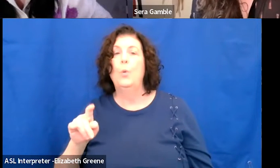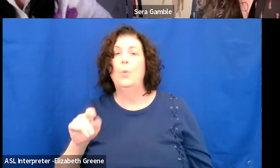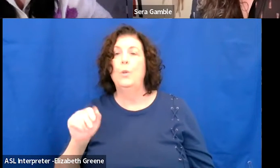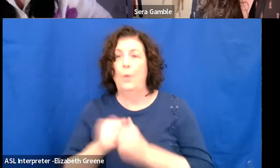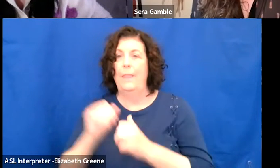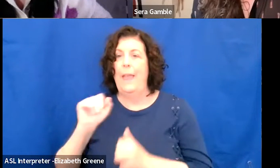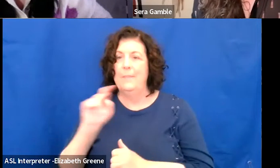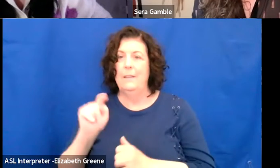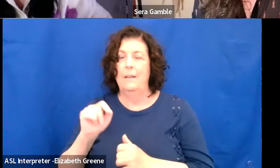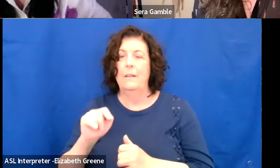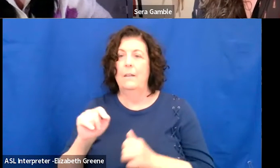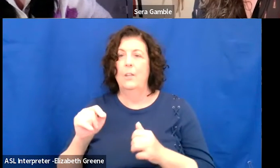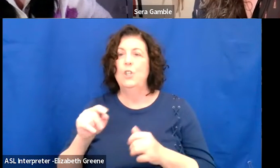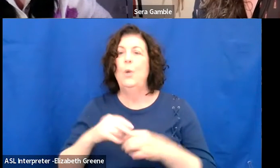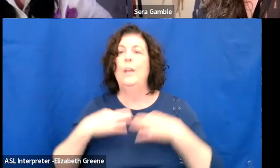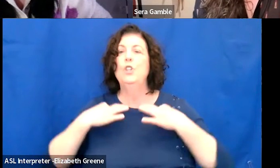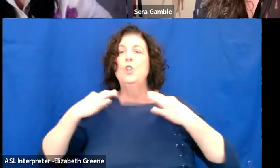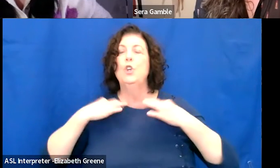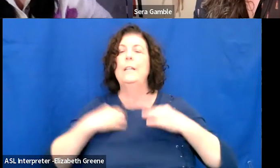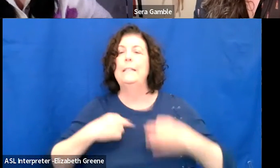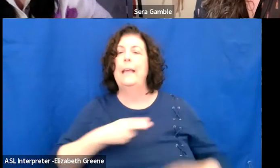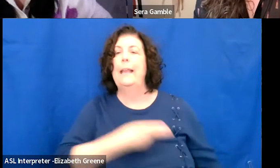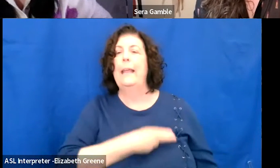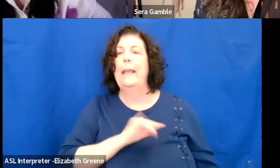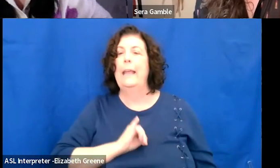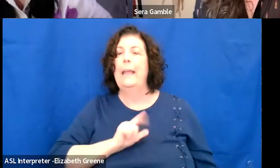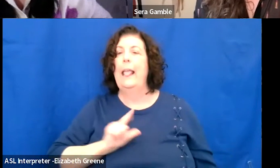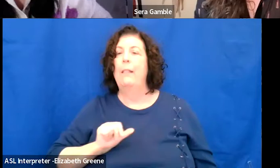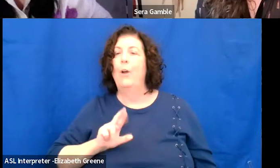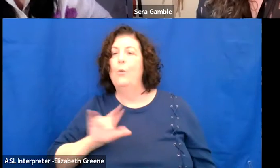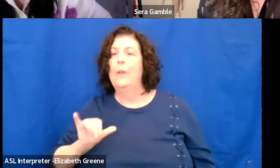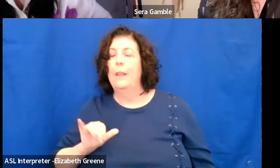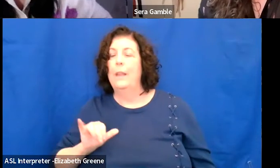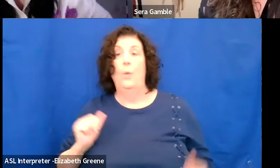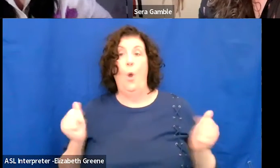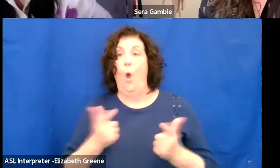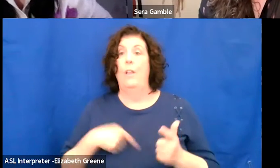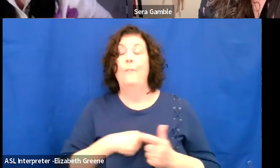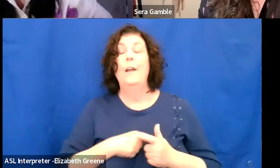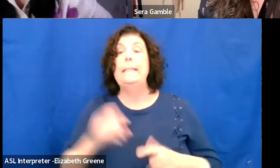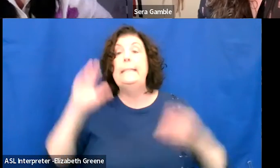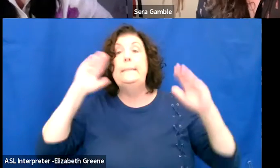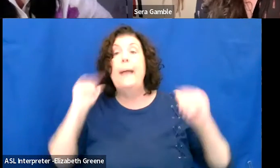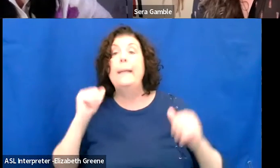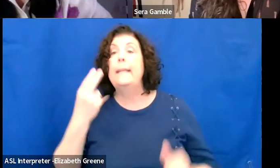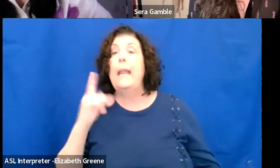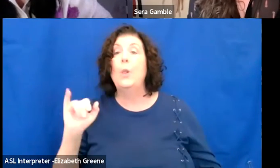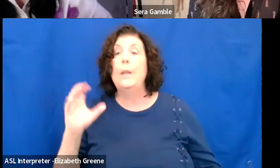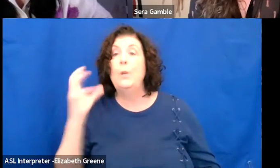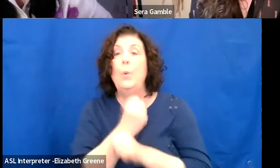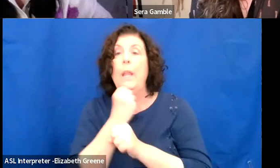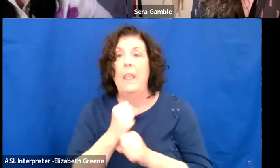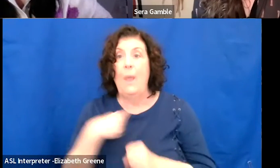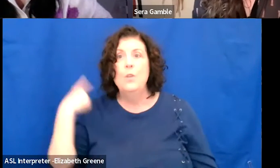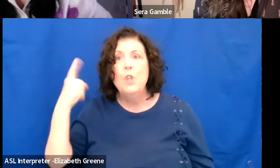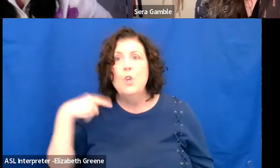thought Hillary was gonna win. And that was a crazy week to be pitching, because by the end of the week, obviously